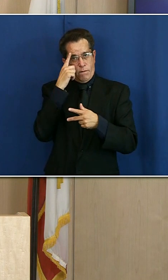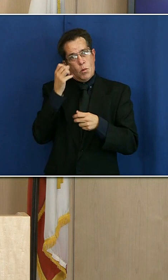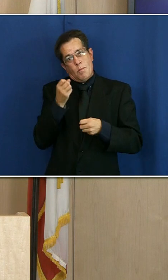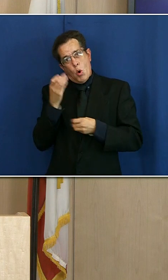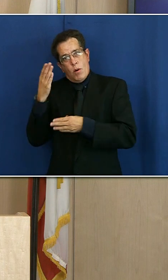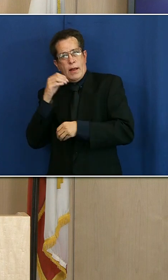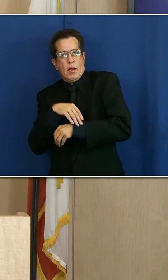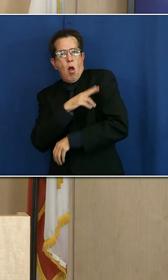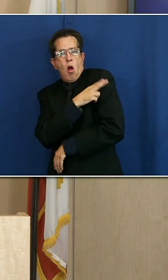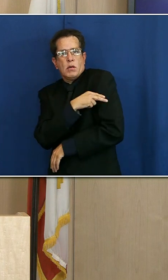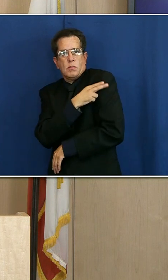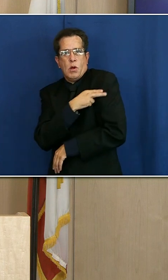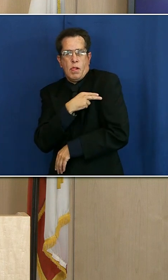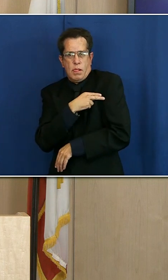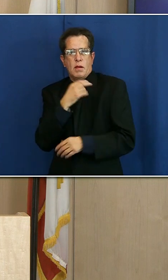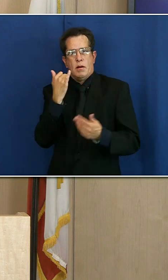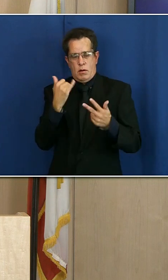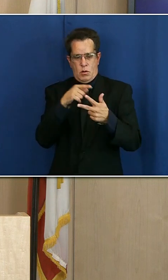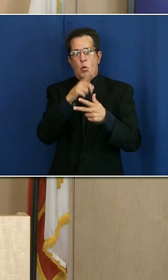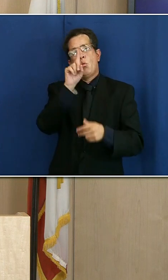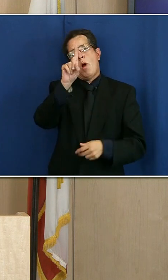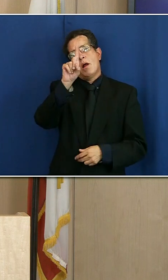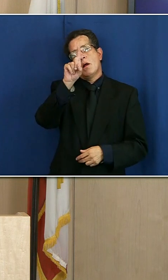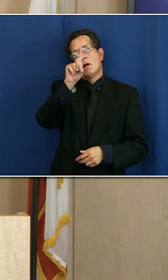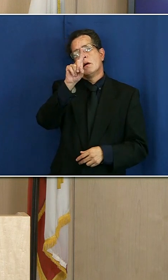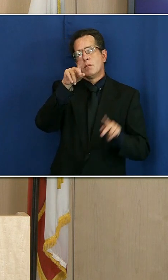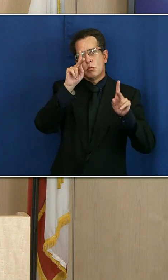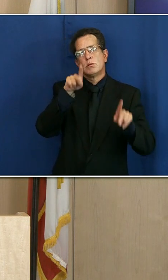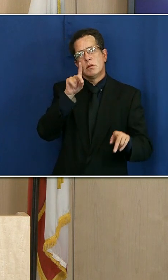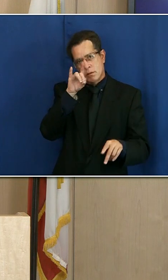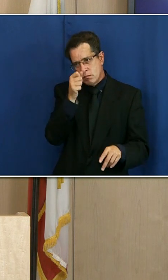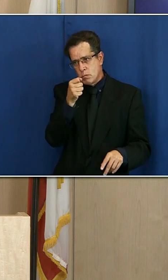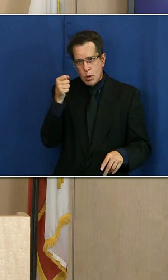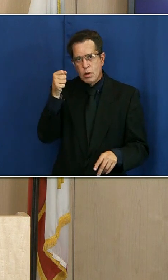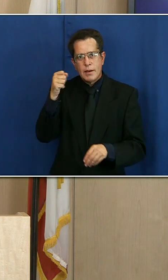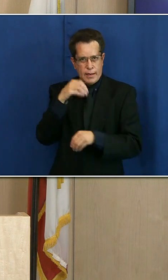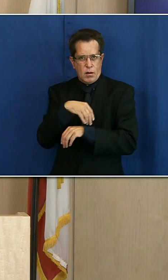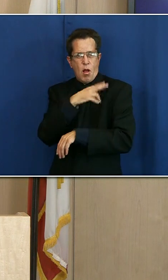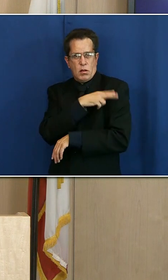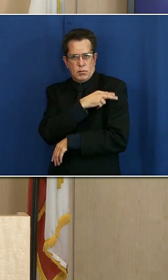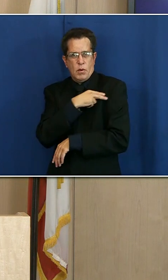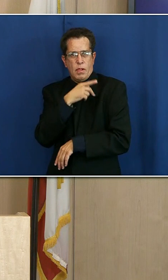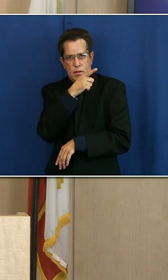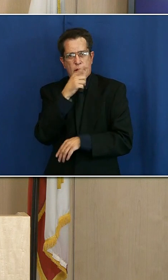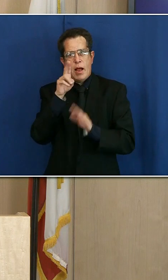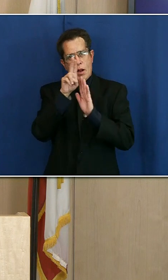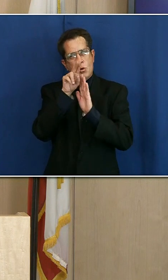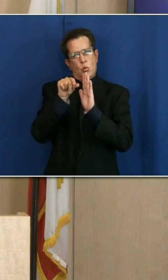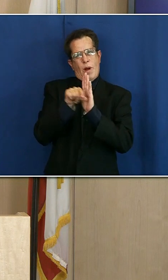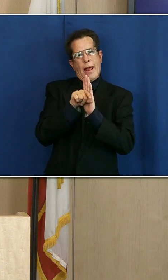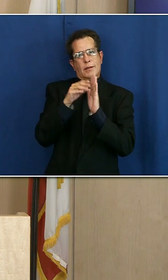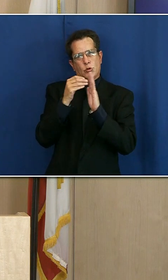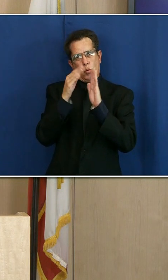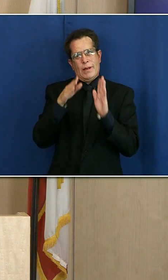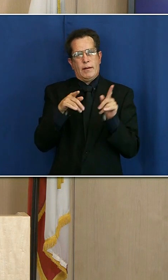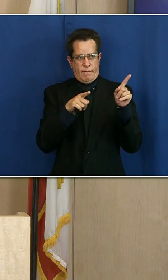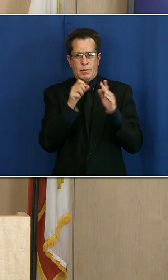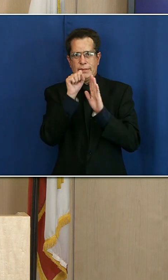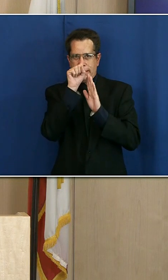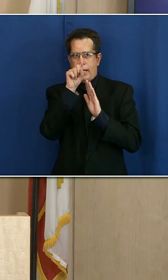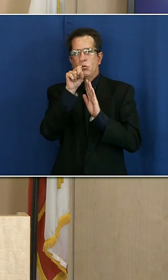we can report that there has been one hospitalization in a San Diego State undergraduate student, currently still in the